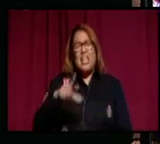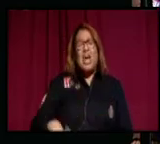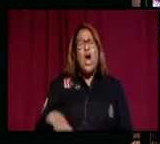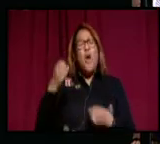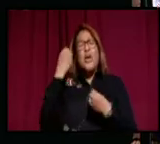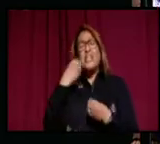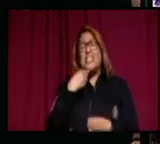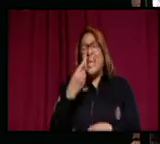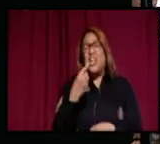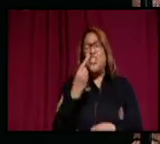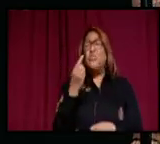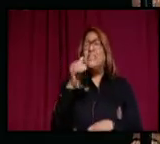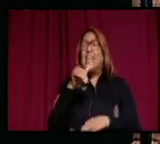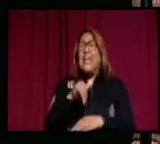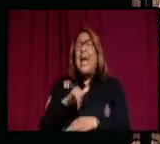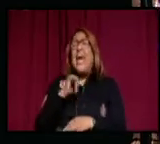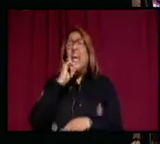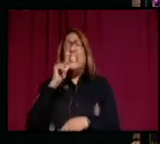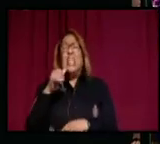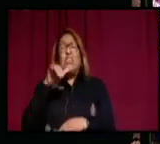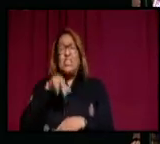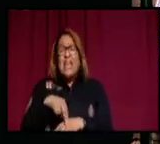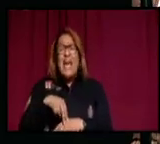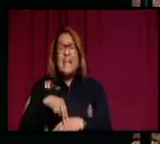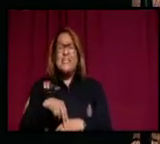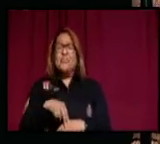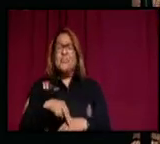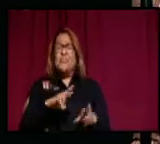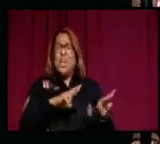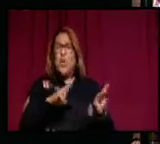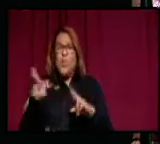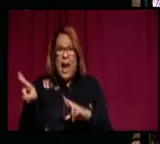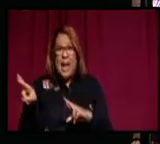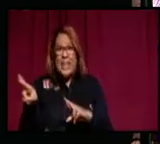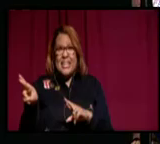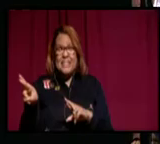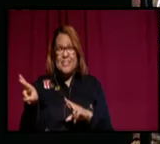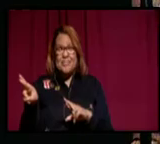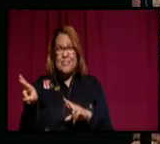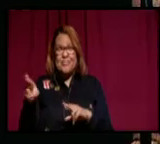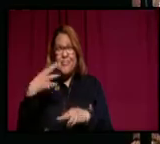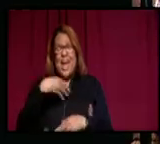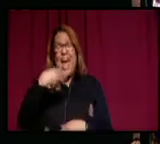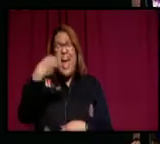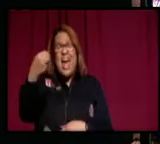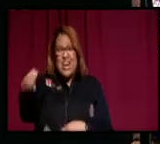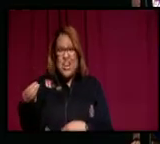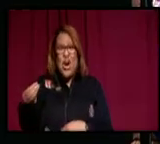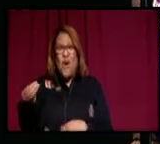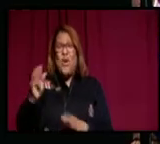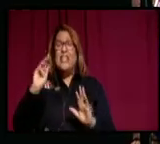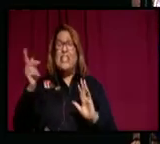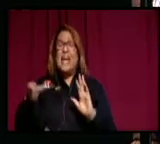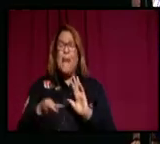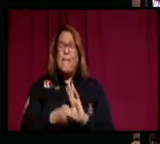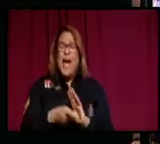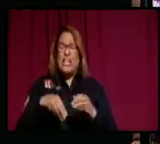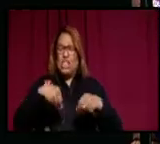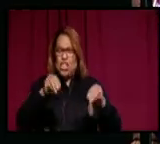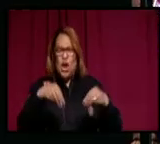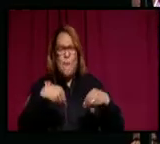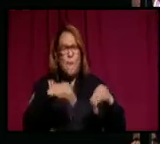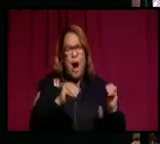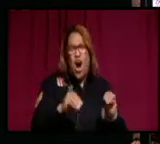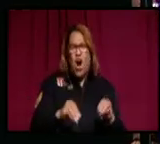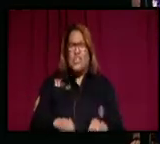you today, don't stand like you're saying, get on your mark, get ready, get set, and go to get back to the malls and back to